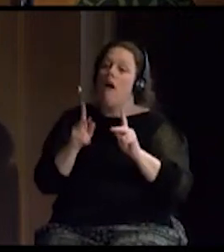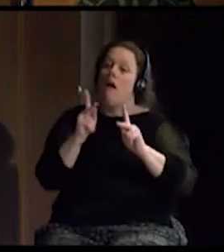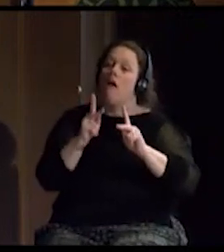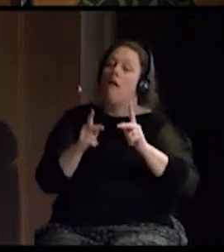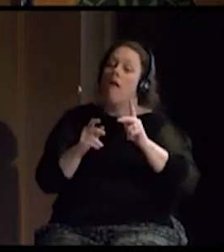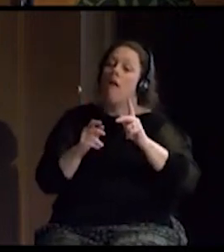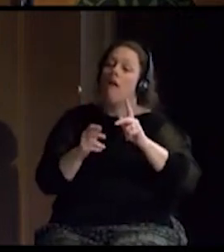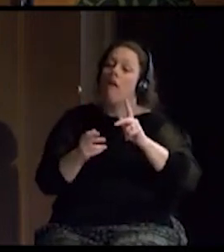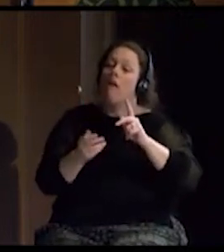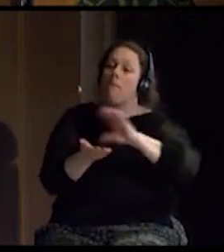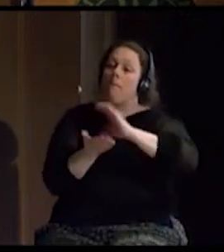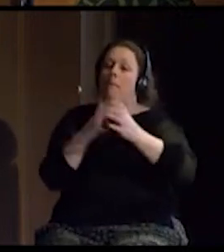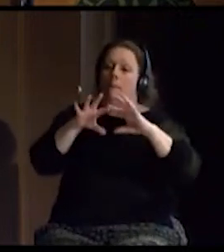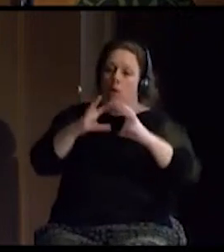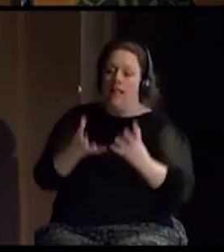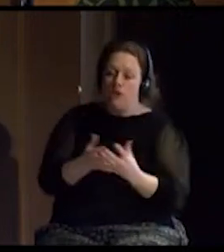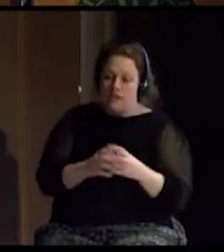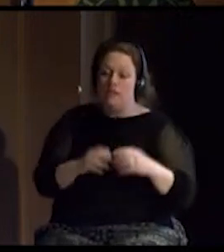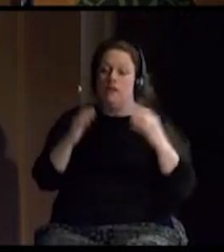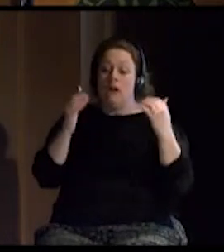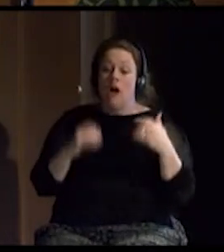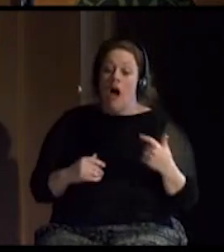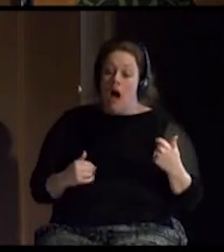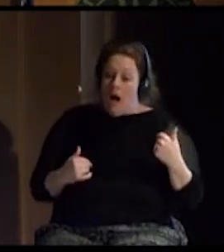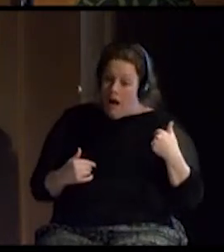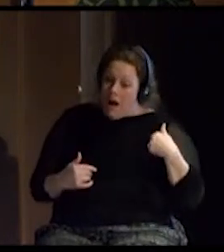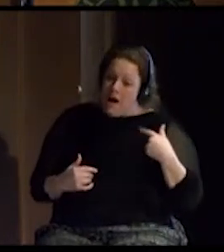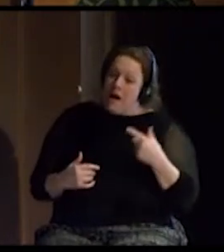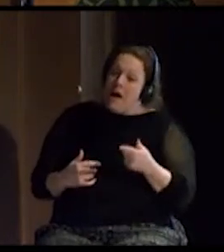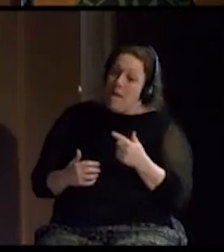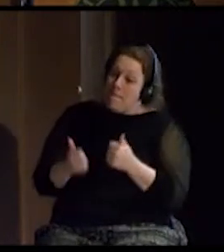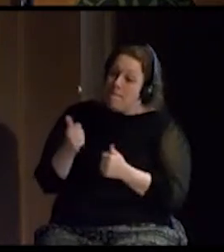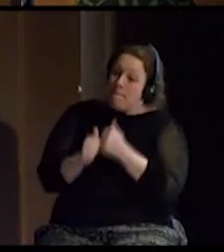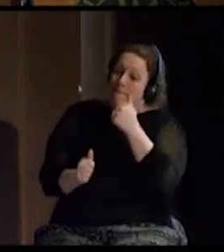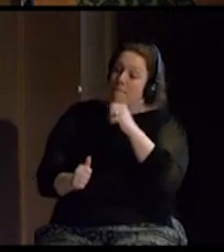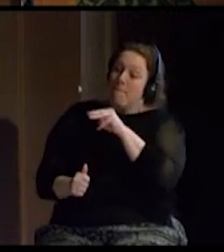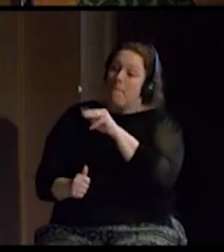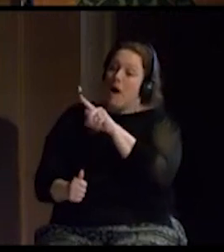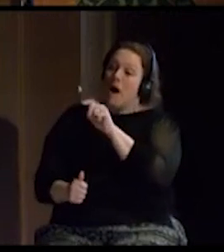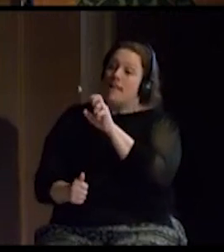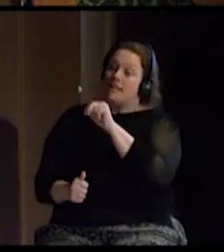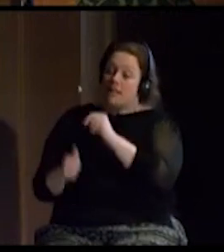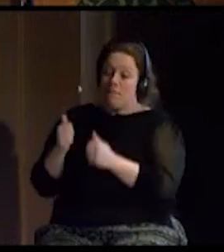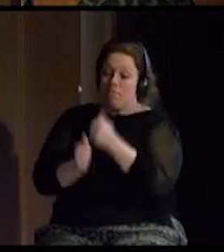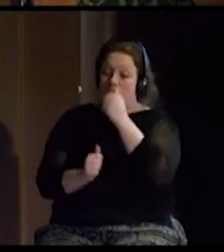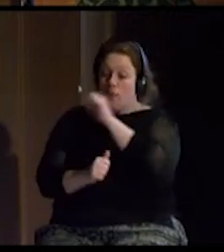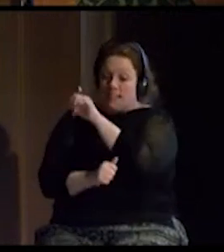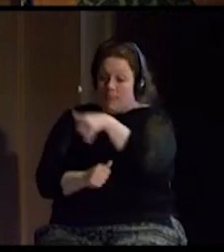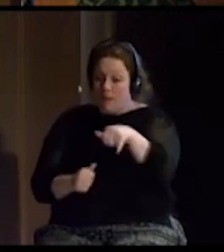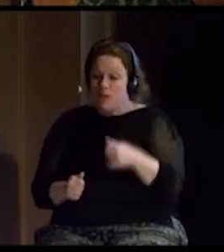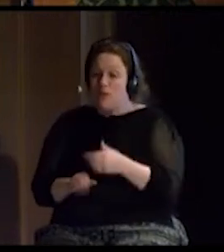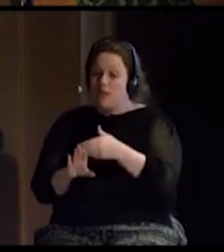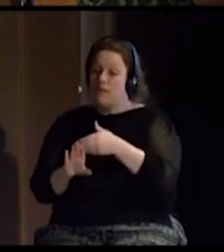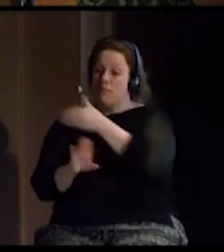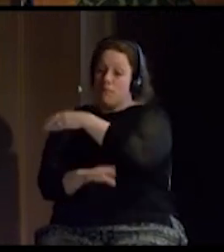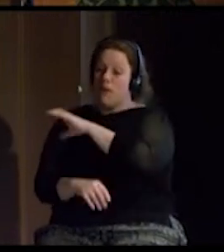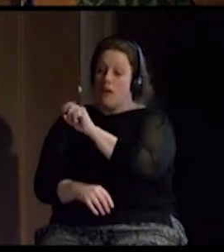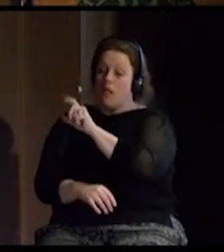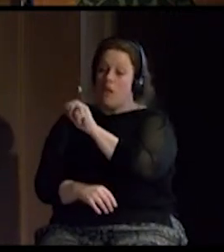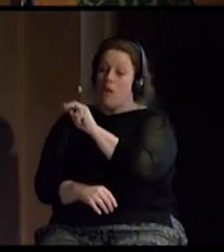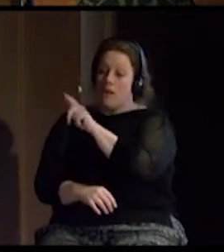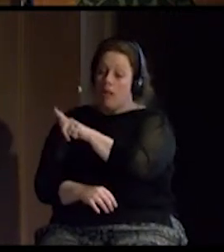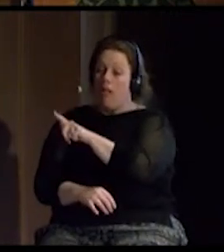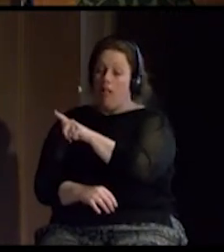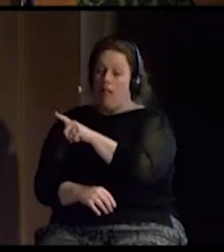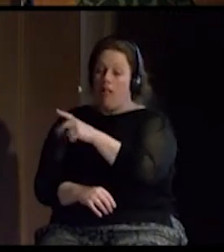populations. And by a long shot, mutton is most similar to the ancient pre-colonial dogs here in black, including